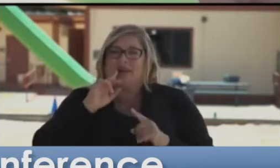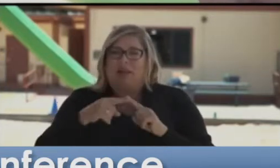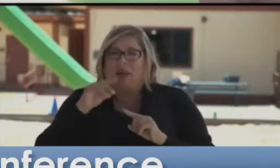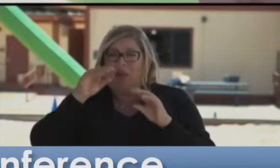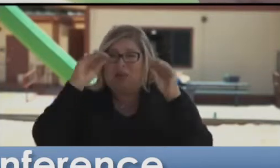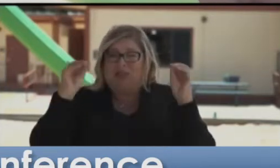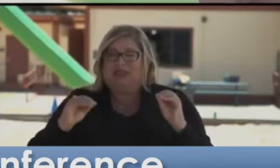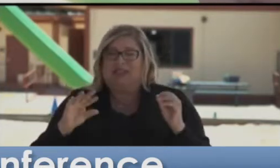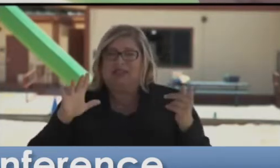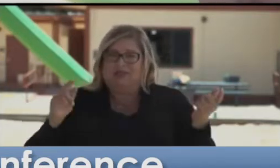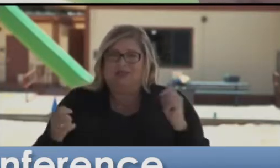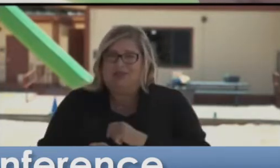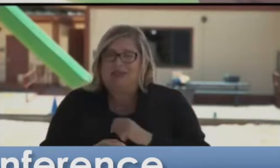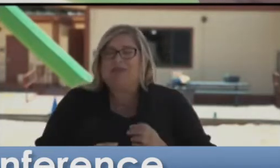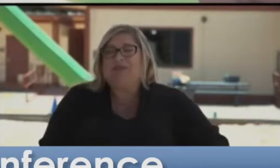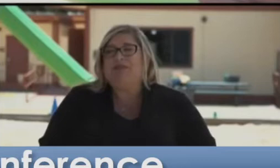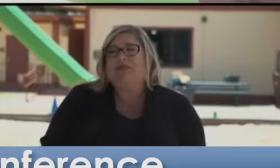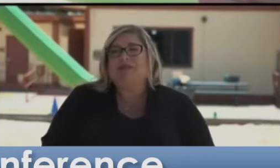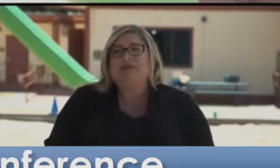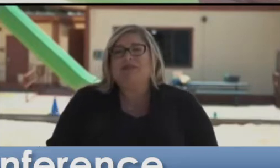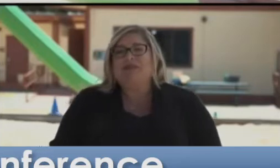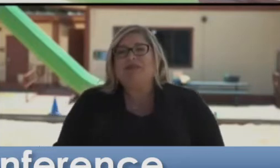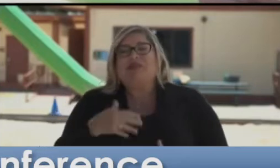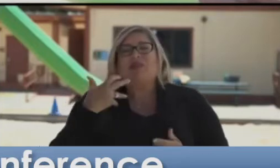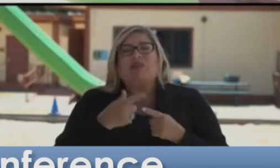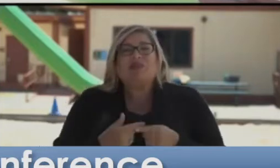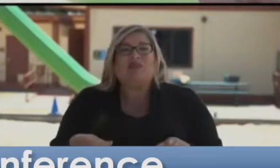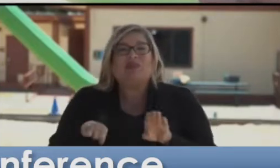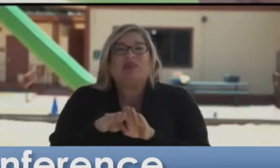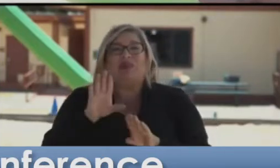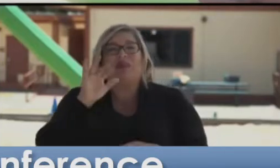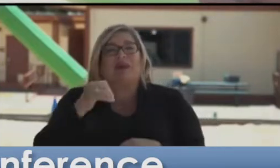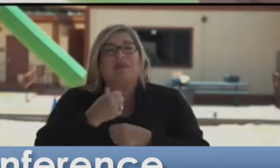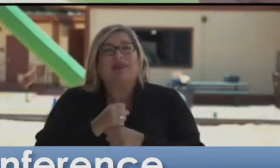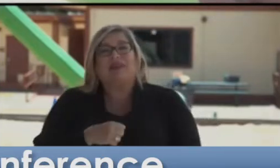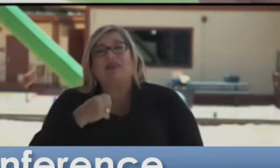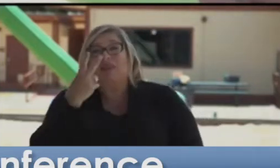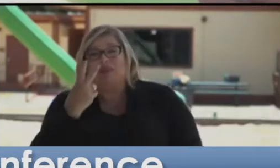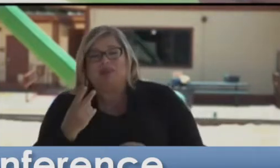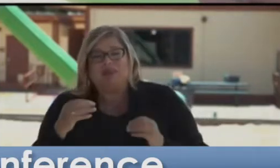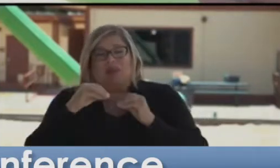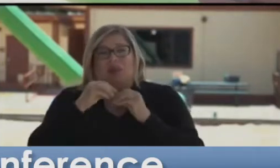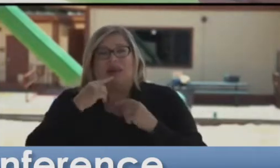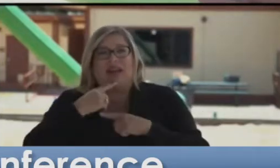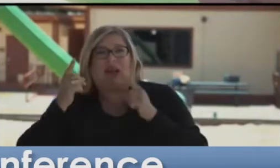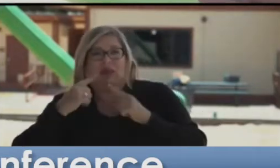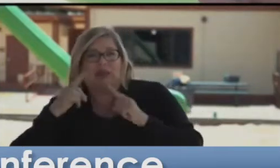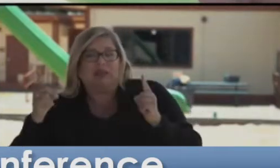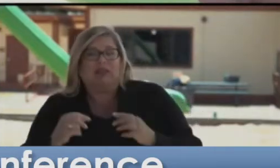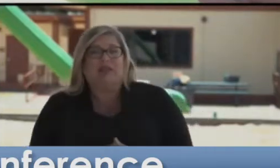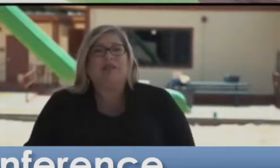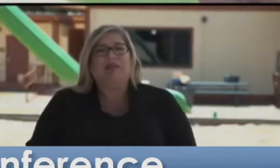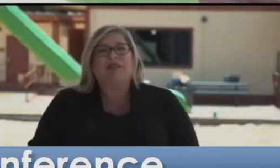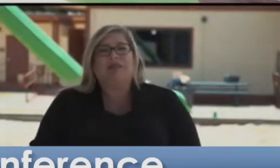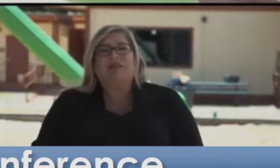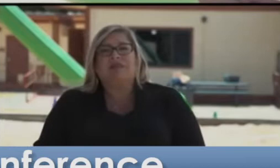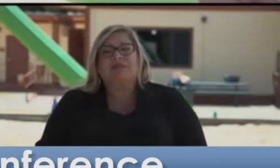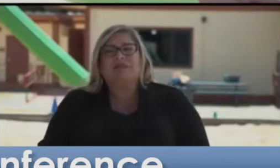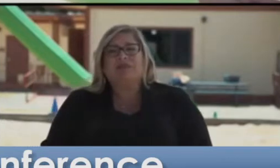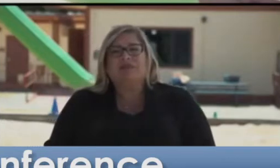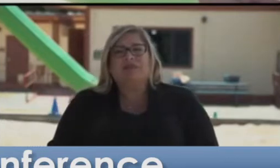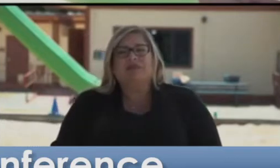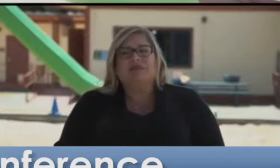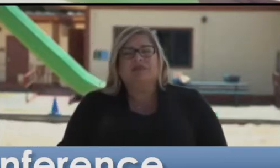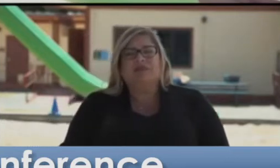just conclude by making 2 additional announcements. We talked about, some didn't like the